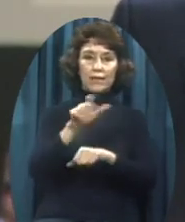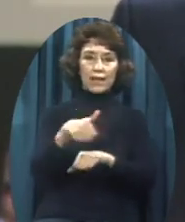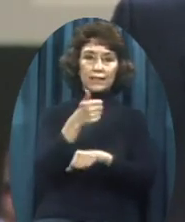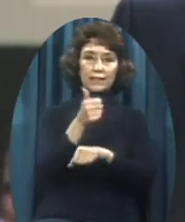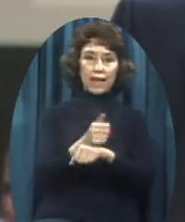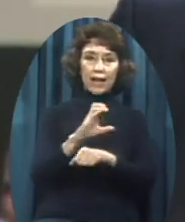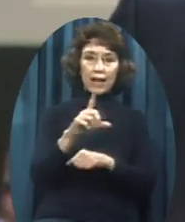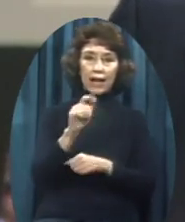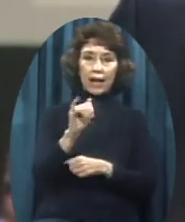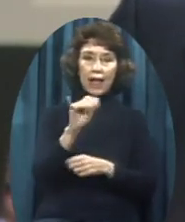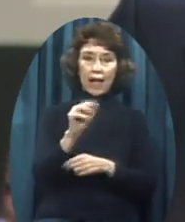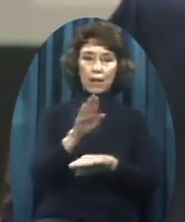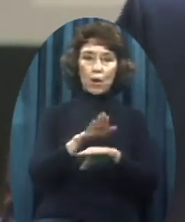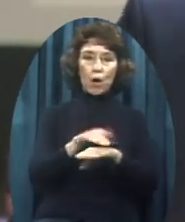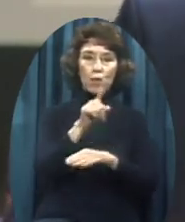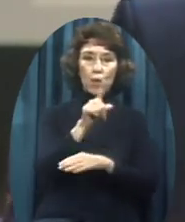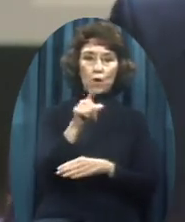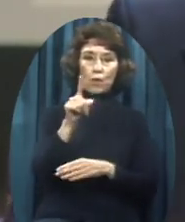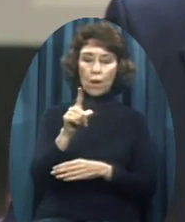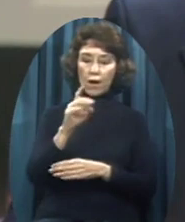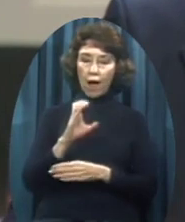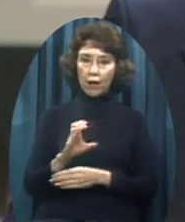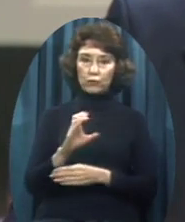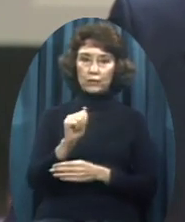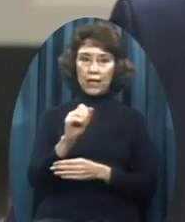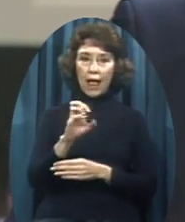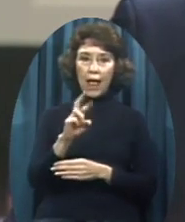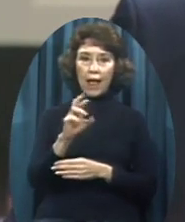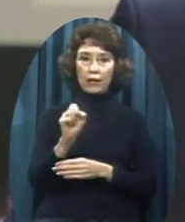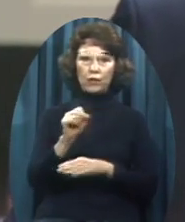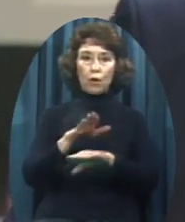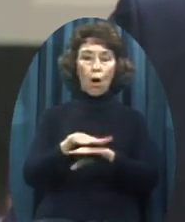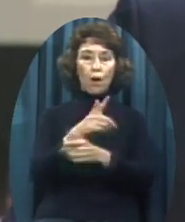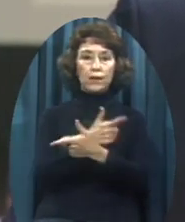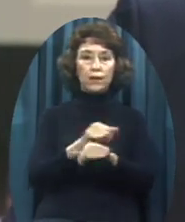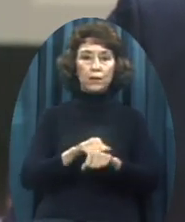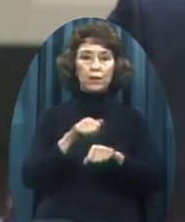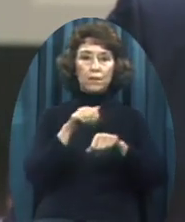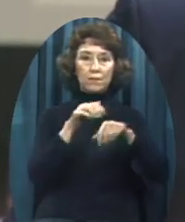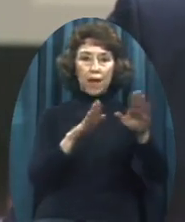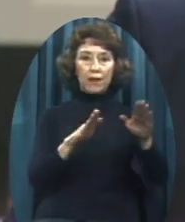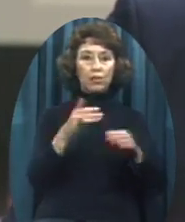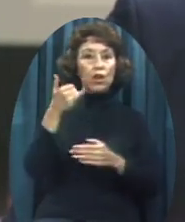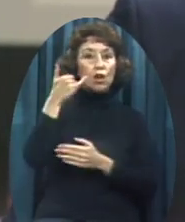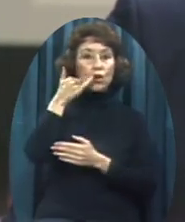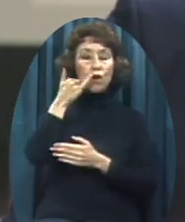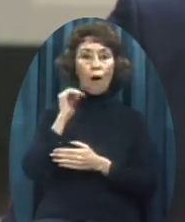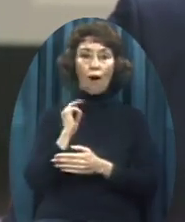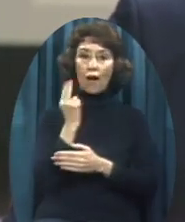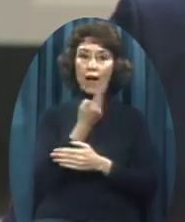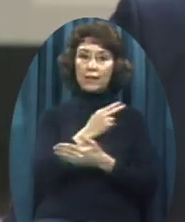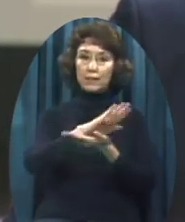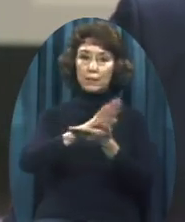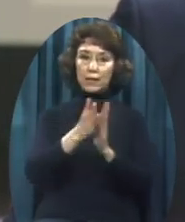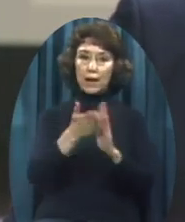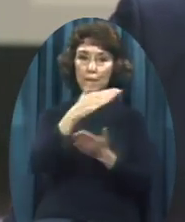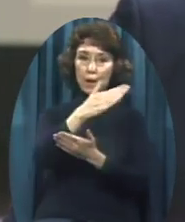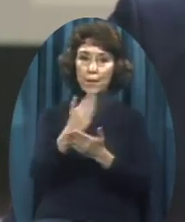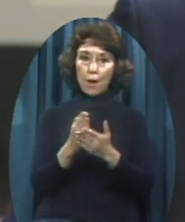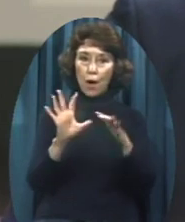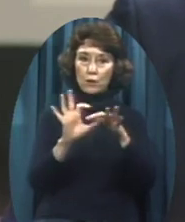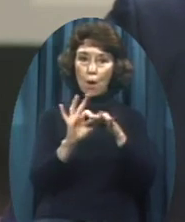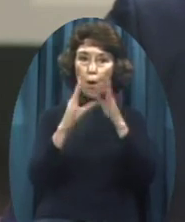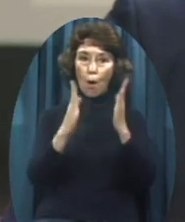Mountain. Stake your claim there by calling our toll-free number, becoming part owner with us of a